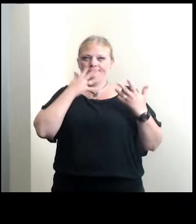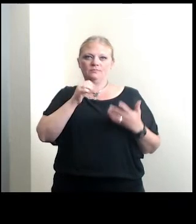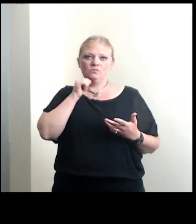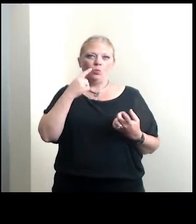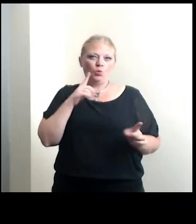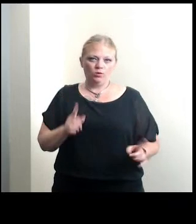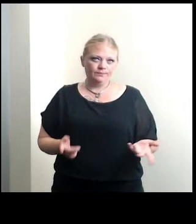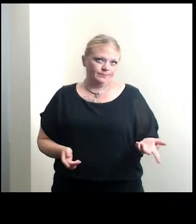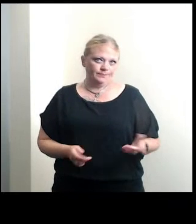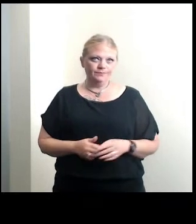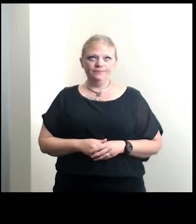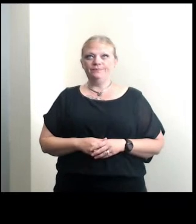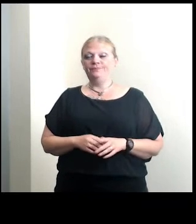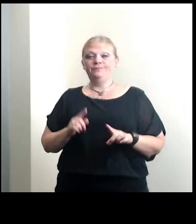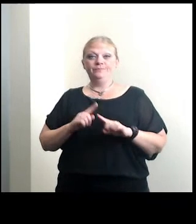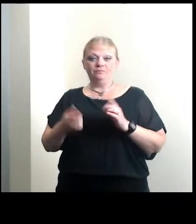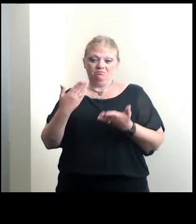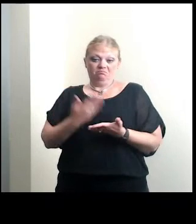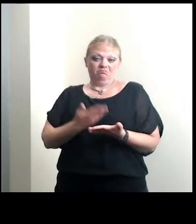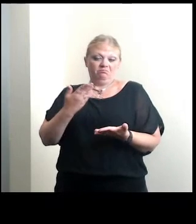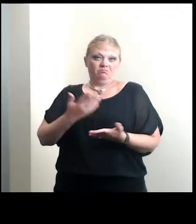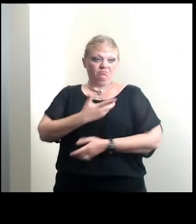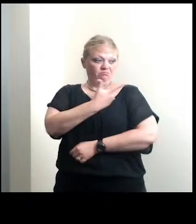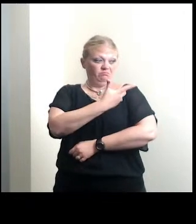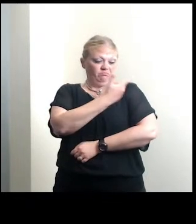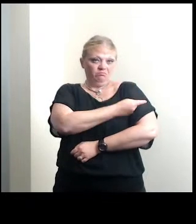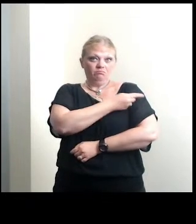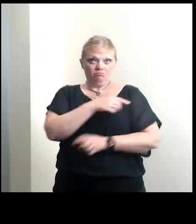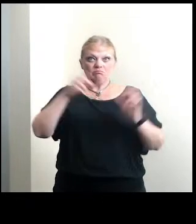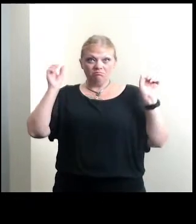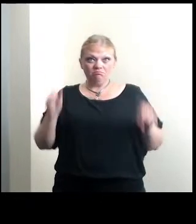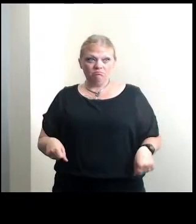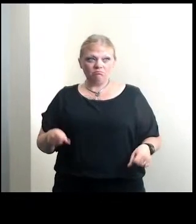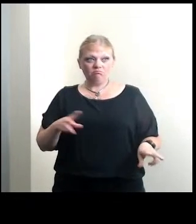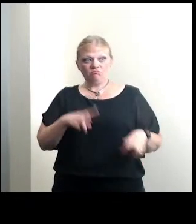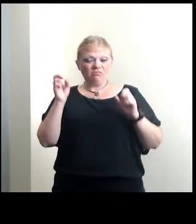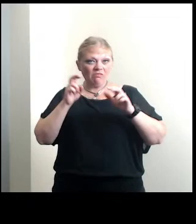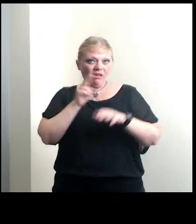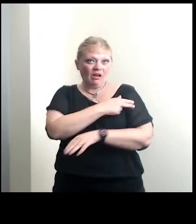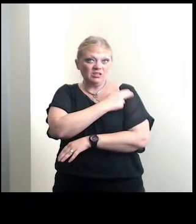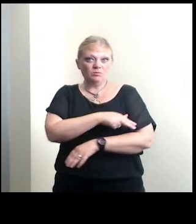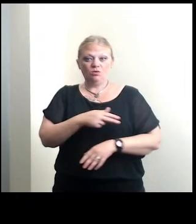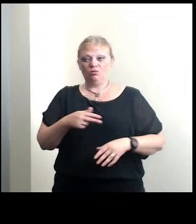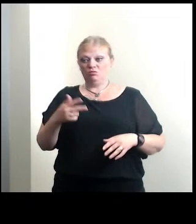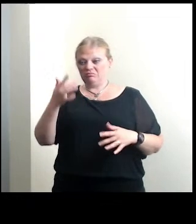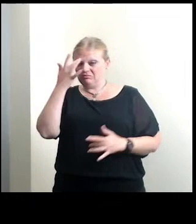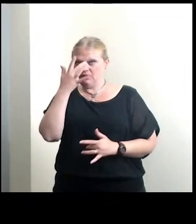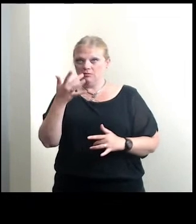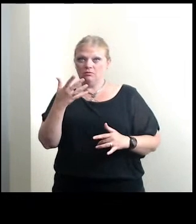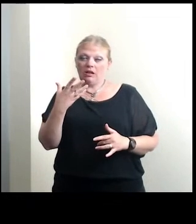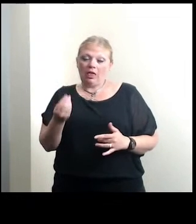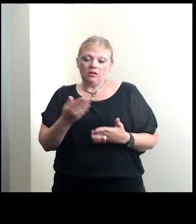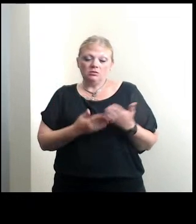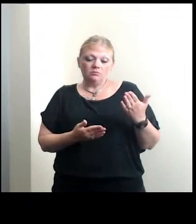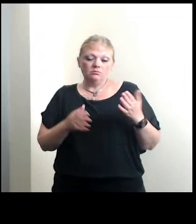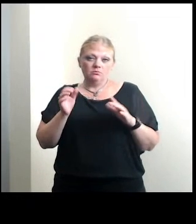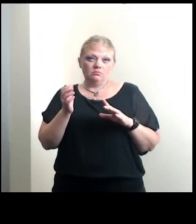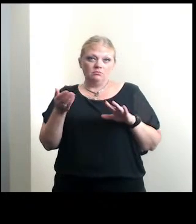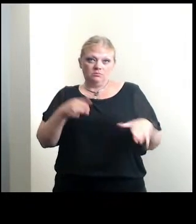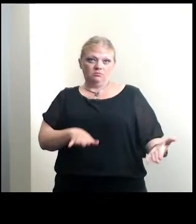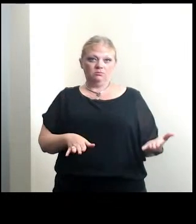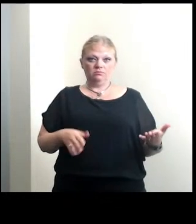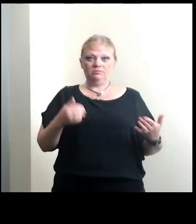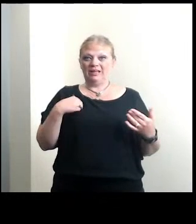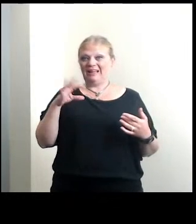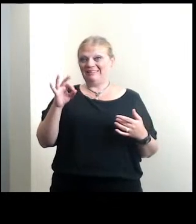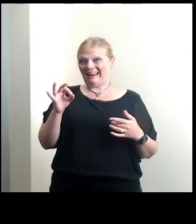to show that even fully vaccinated people can get sick, can be hospitalized, in some situations die. We've had 9 individuals